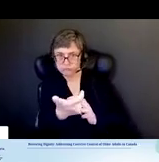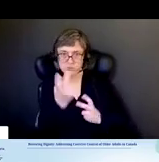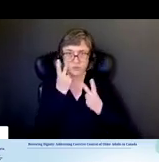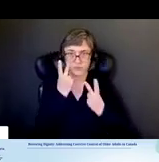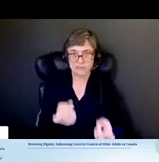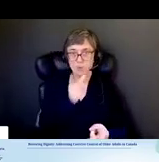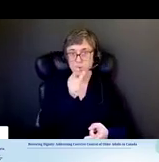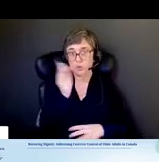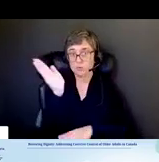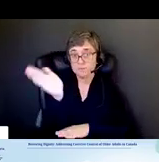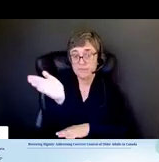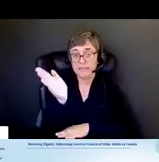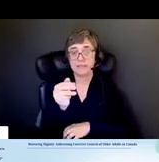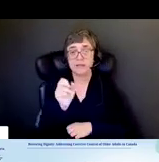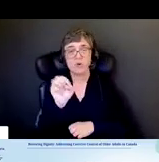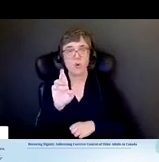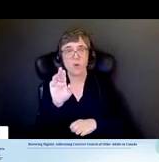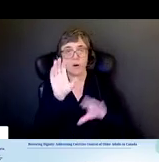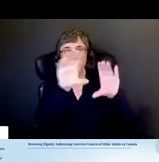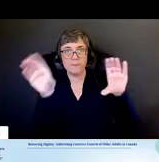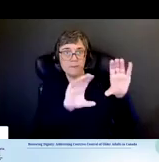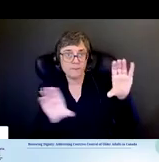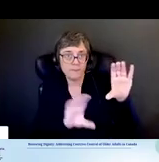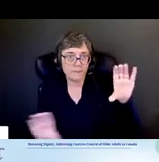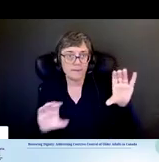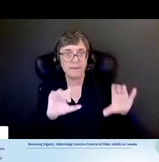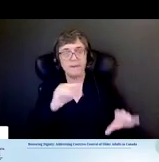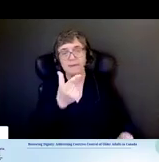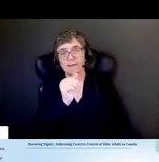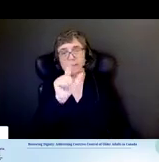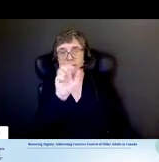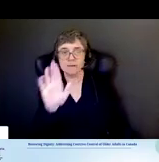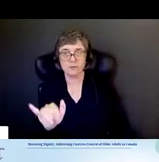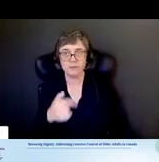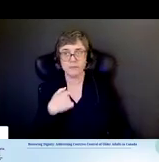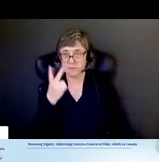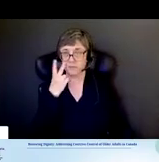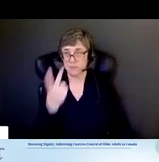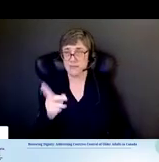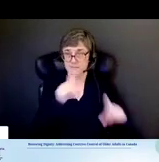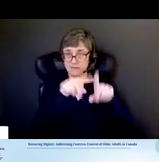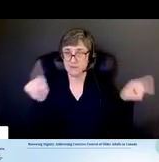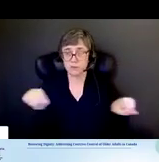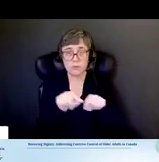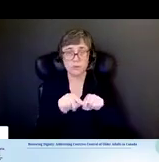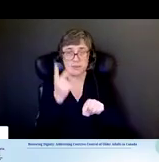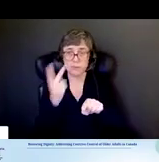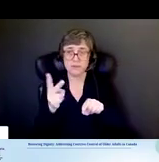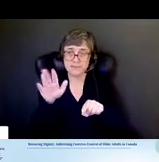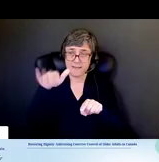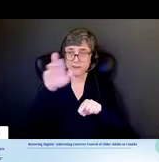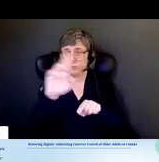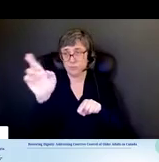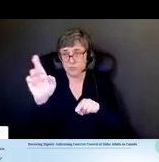or seeing things as a gallery layout. So if you look at your screen, you should be able to see a little grid icon at the top